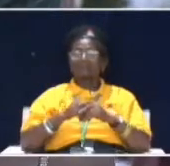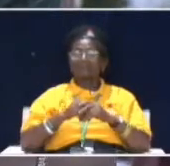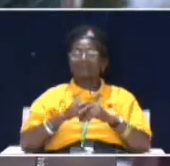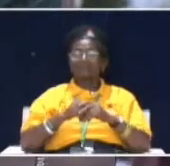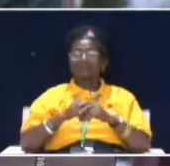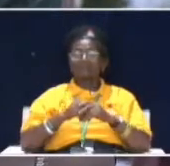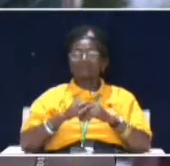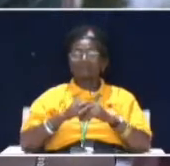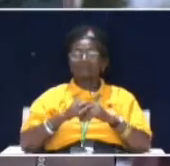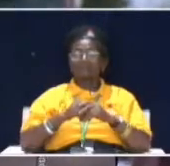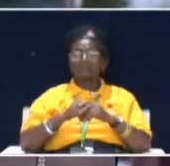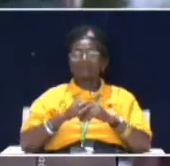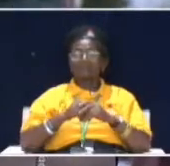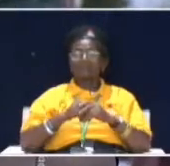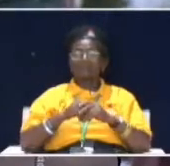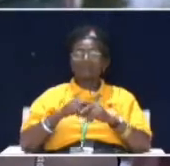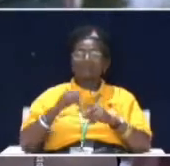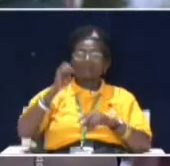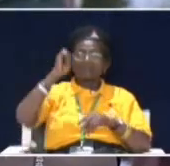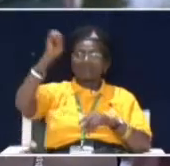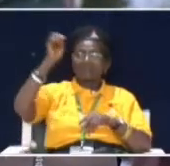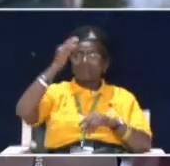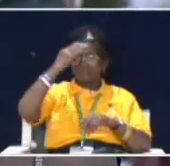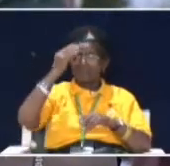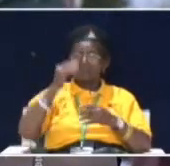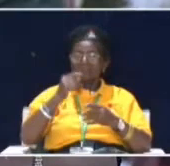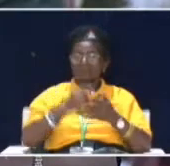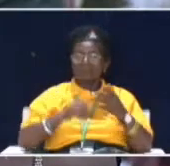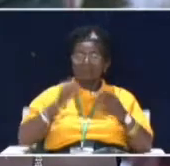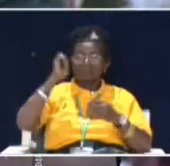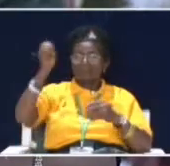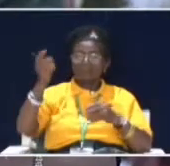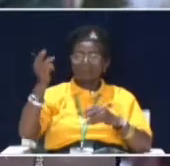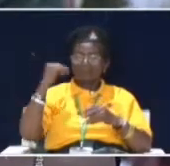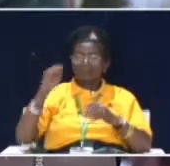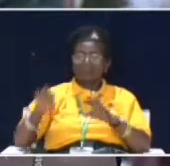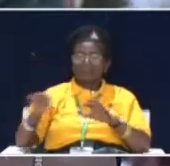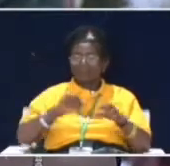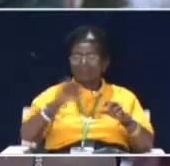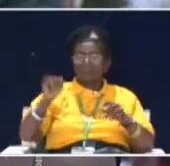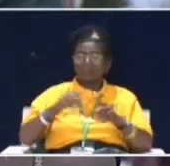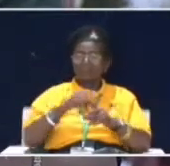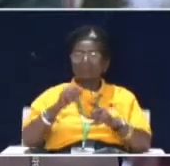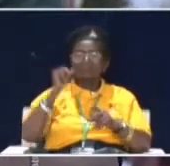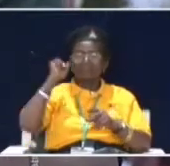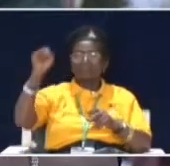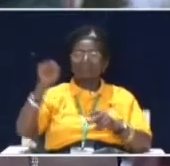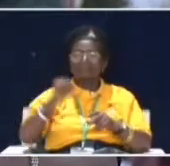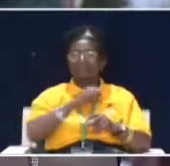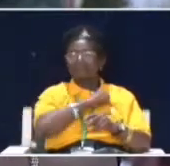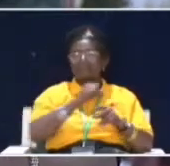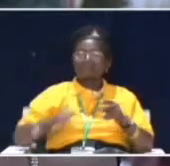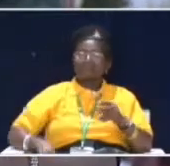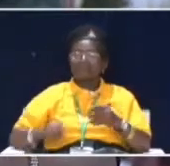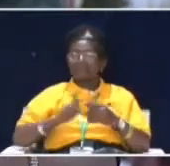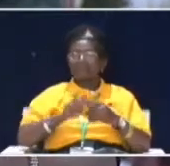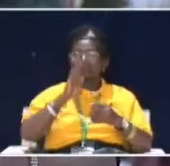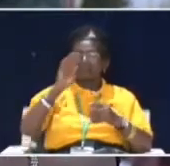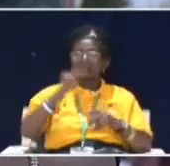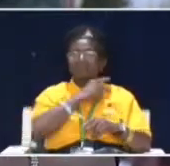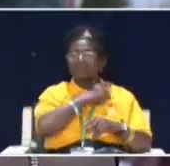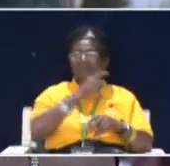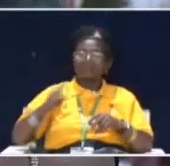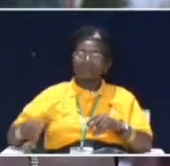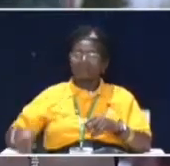repositioned. He knew what he was doing when he chose Solomon to be king. Oh, Montonche, nigba to fi yan